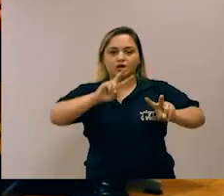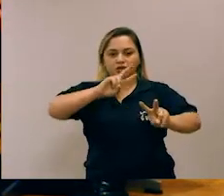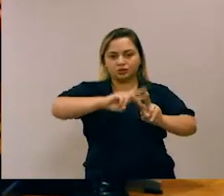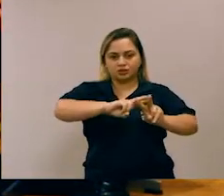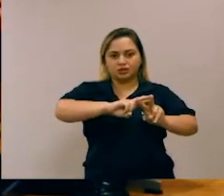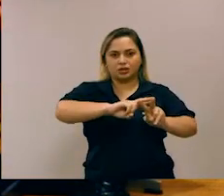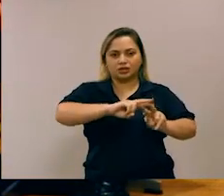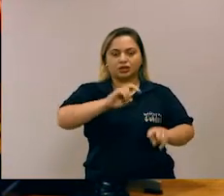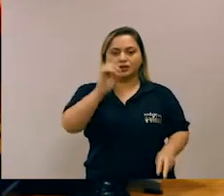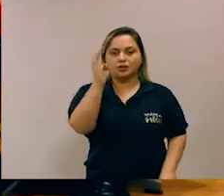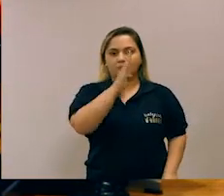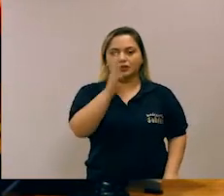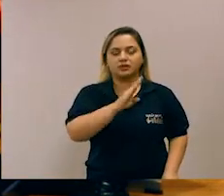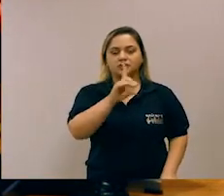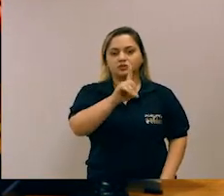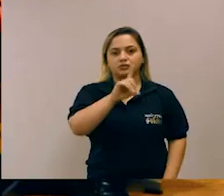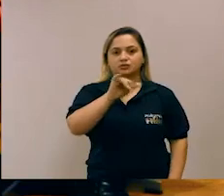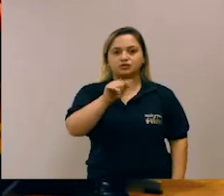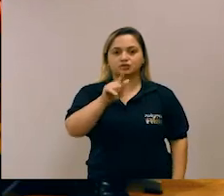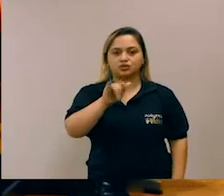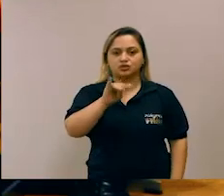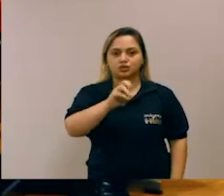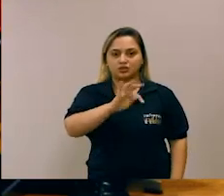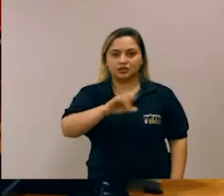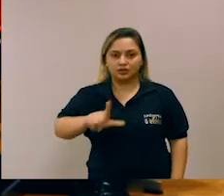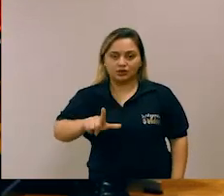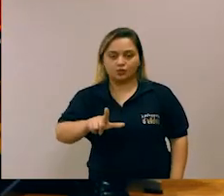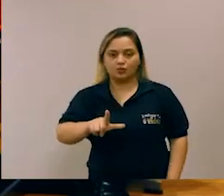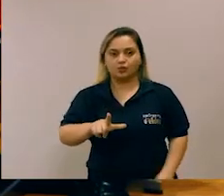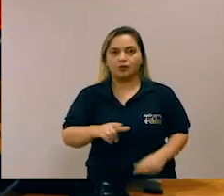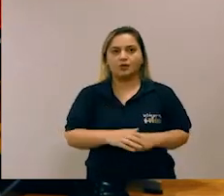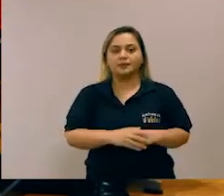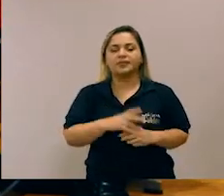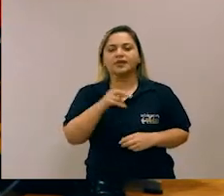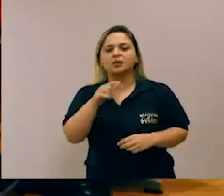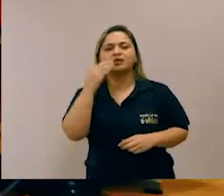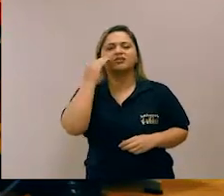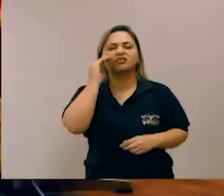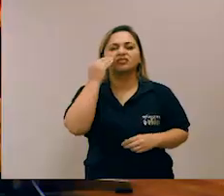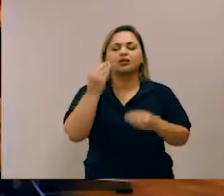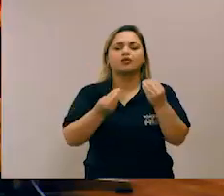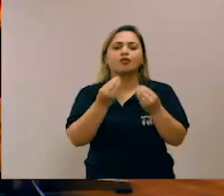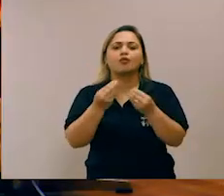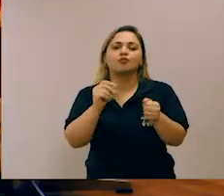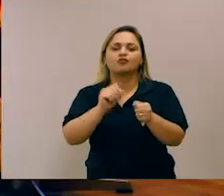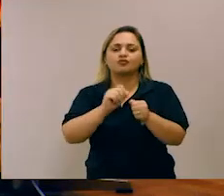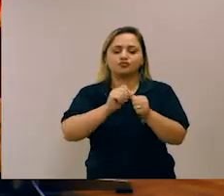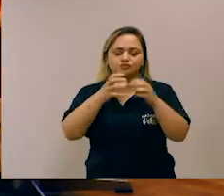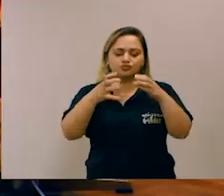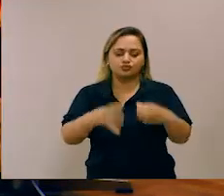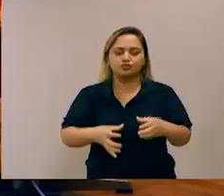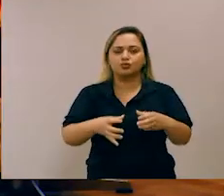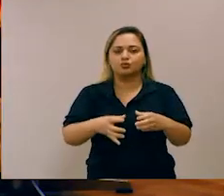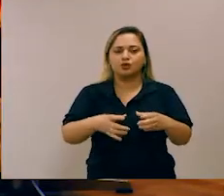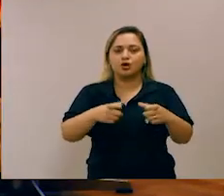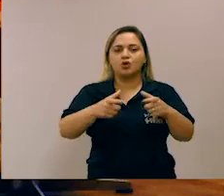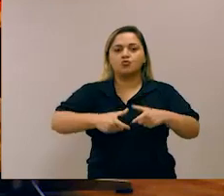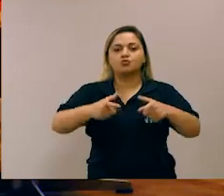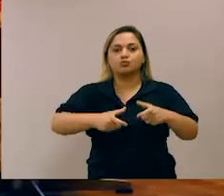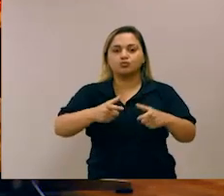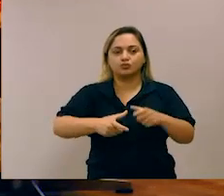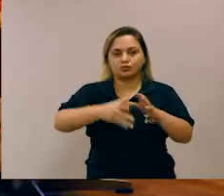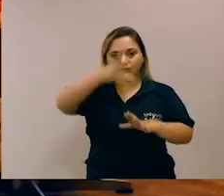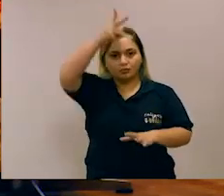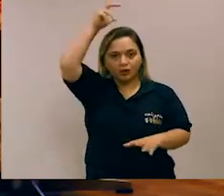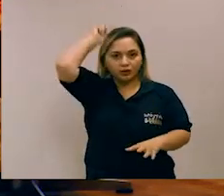via hashtag BrazilDigital. I wanted to understand a little bit more. So how does the